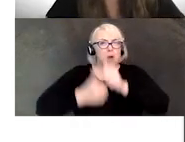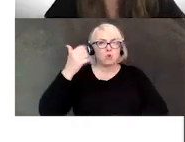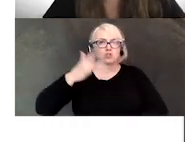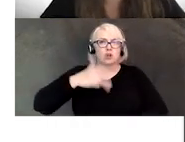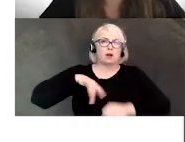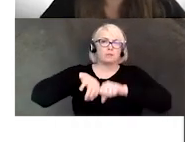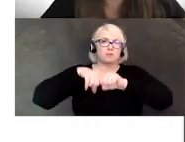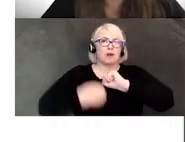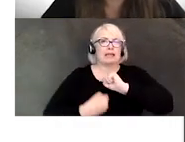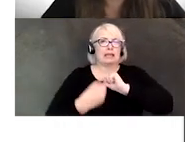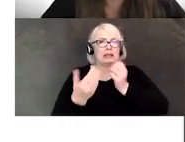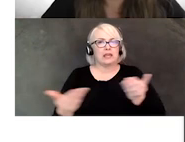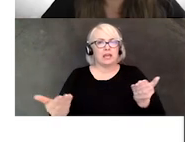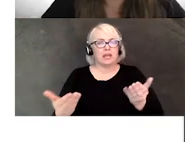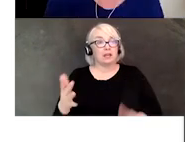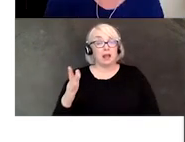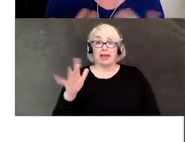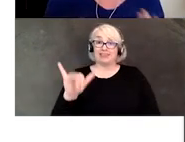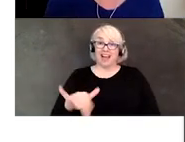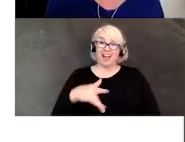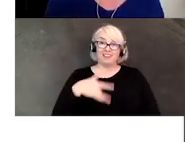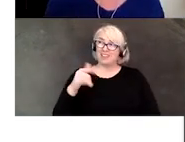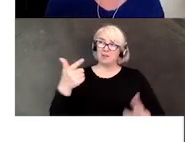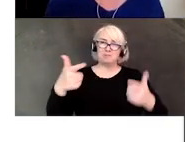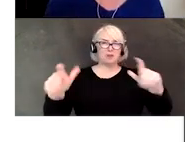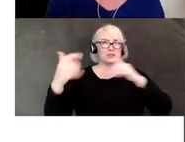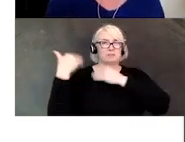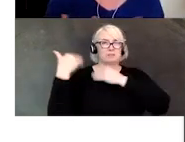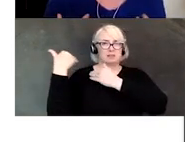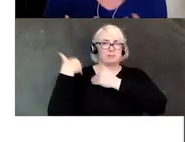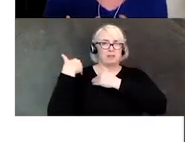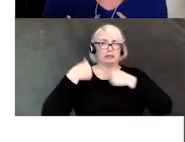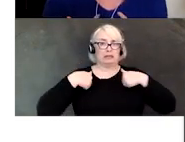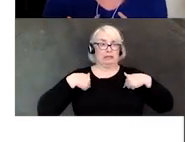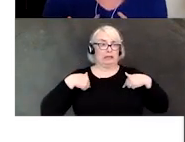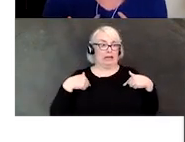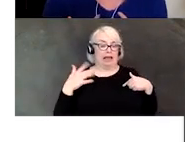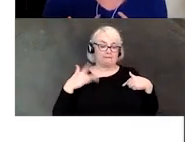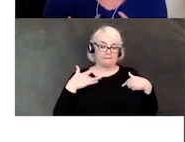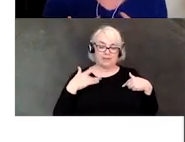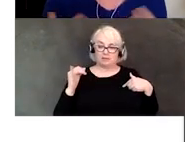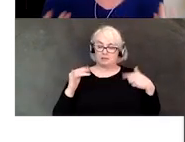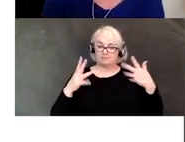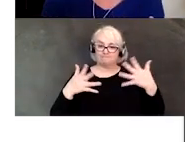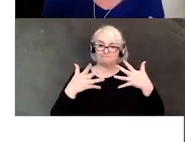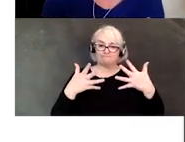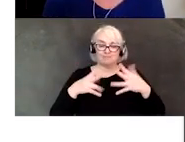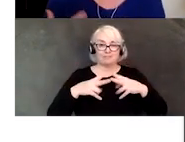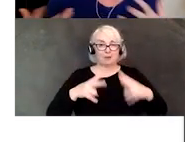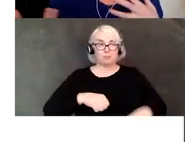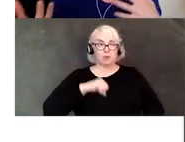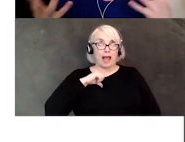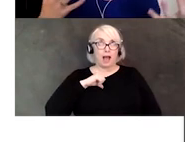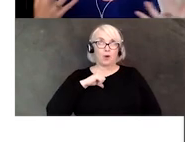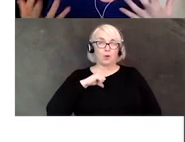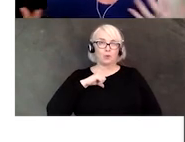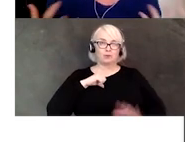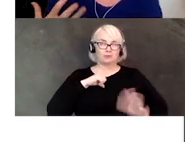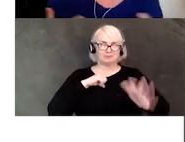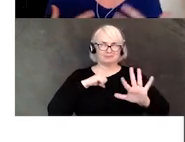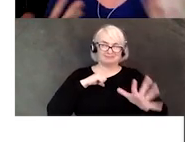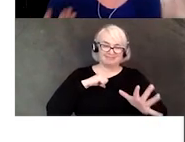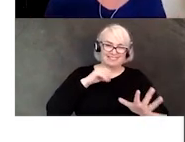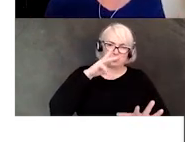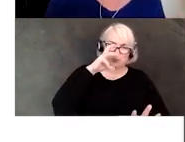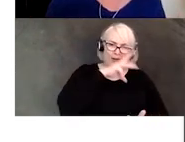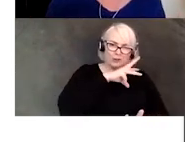was felt like a big responsibility. And I feel like, I just feel very like proud in this weird, sick way